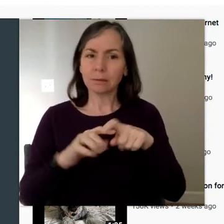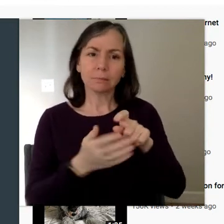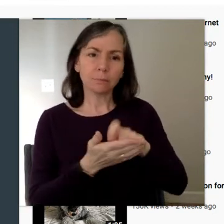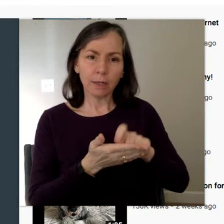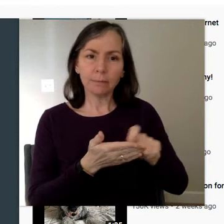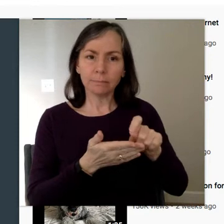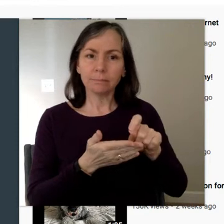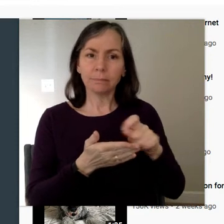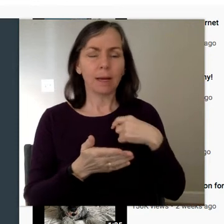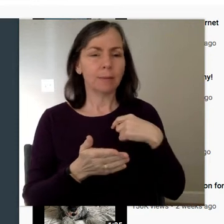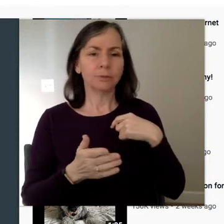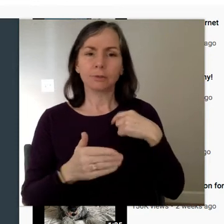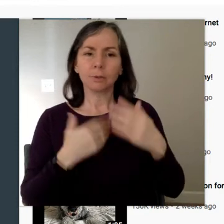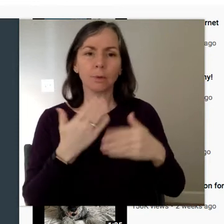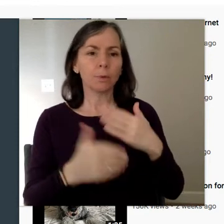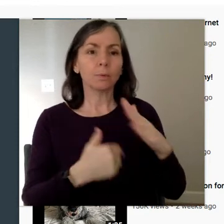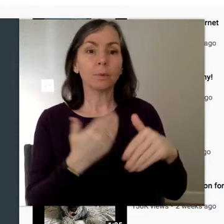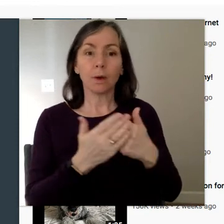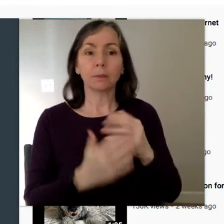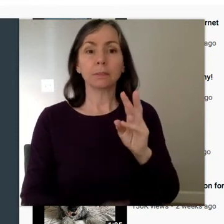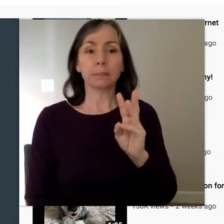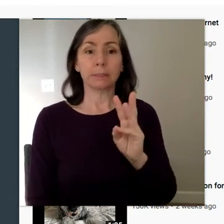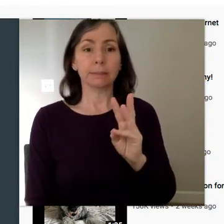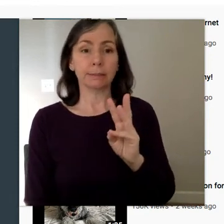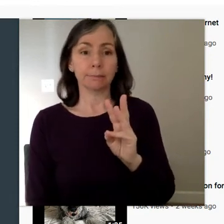I'm just going to go through all the 6 pieces